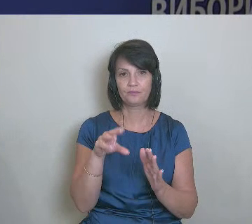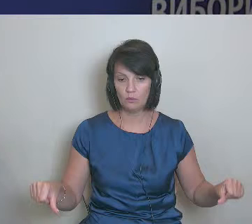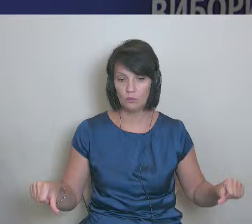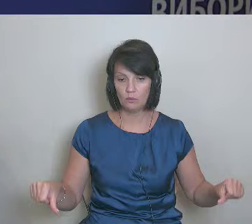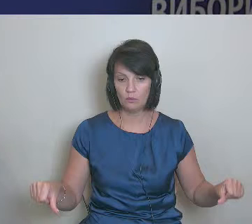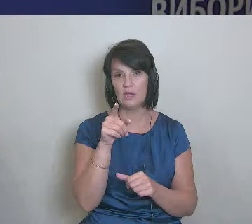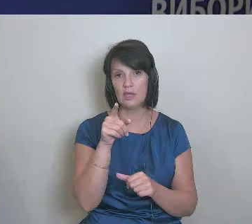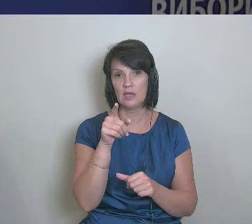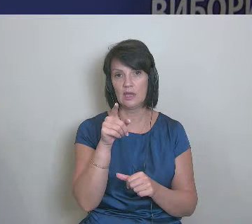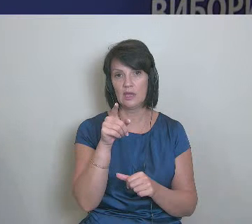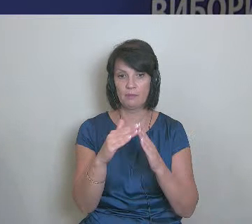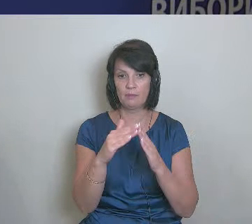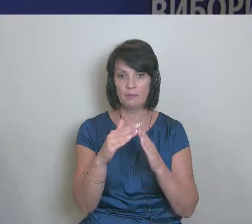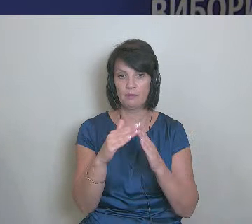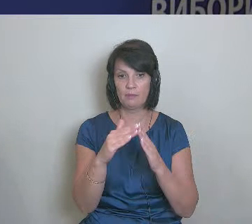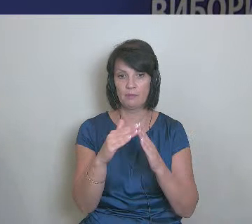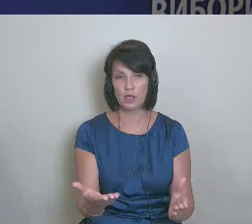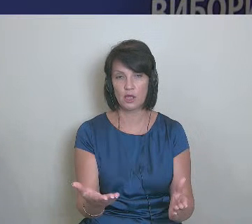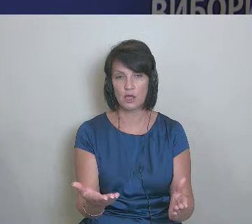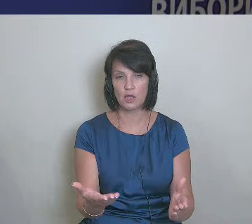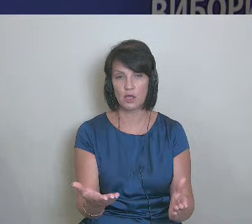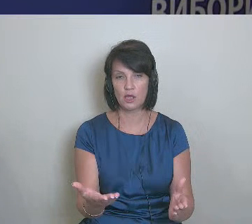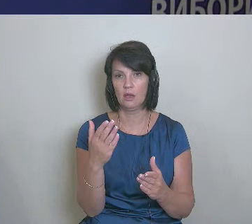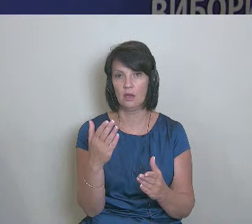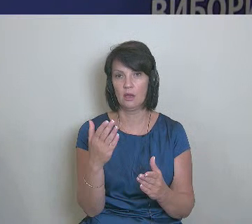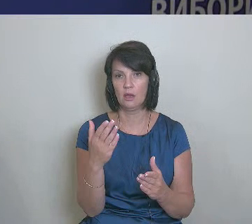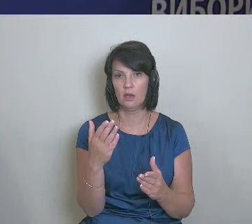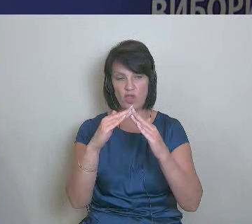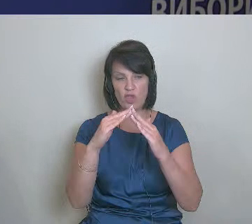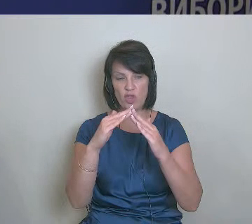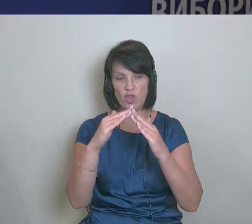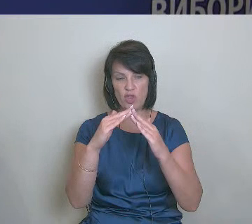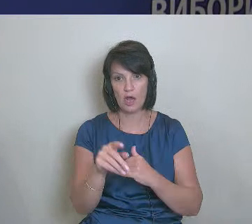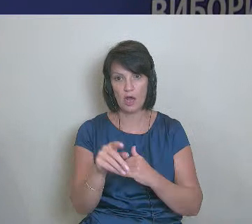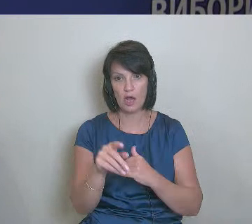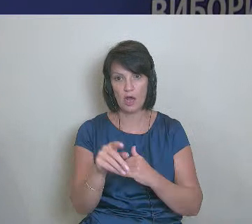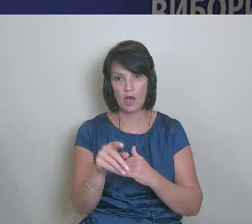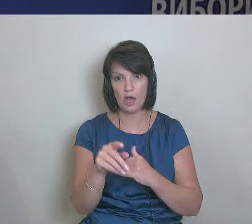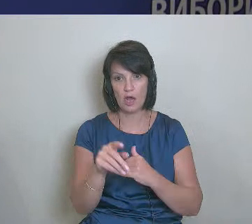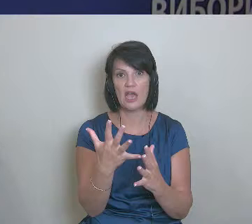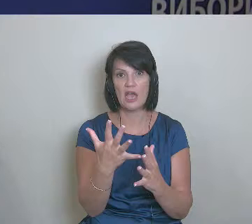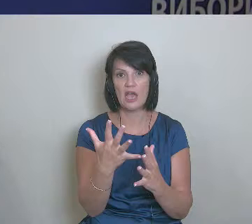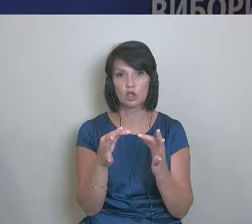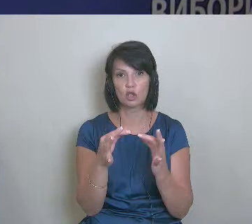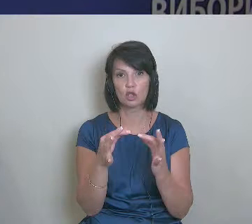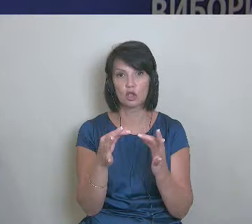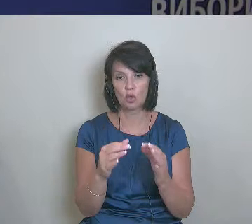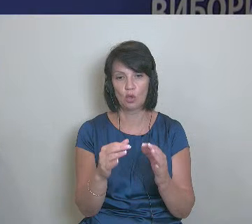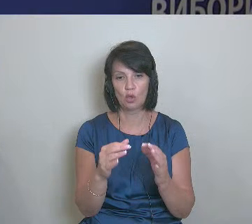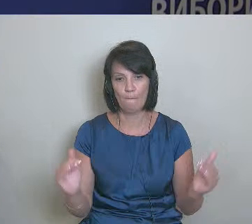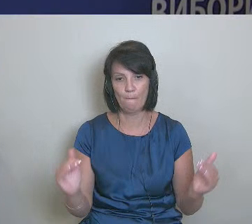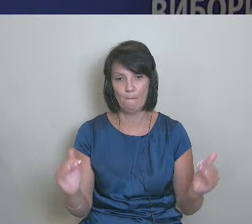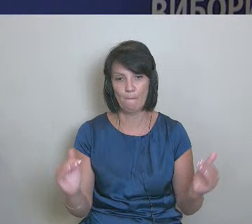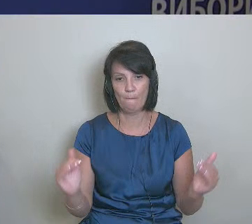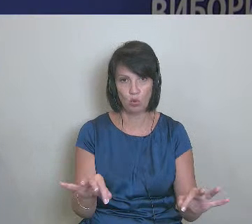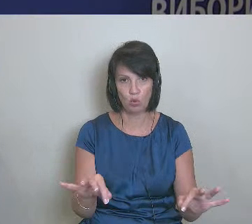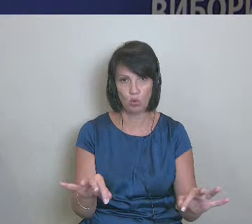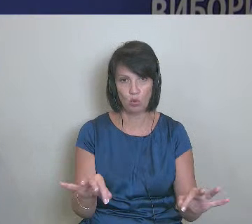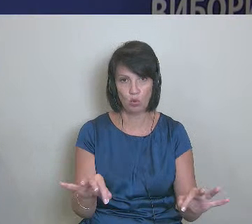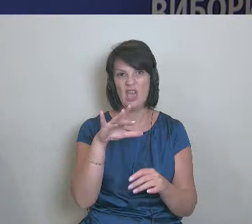TECs are provided with the premises and the buildings with limited